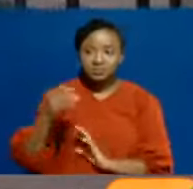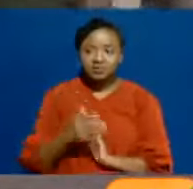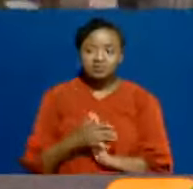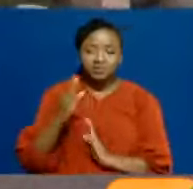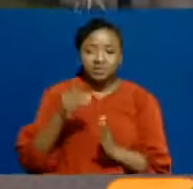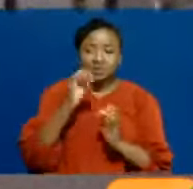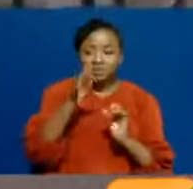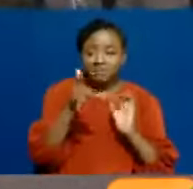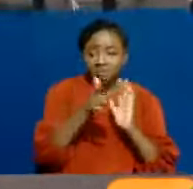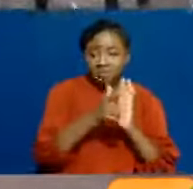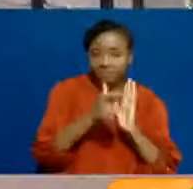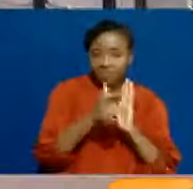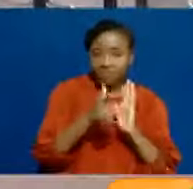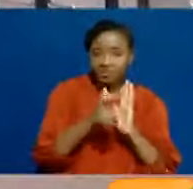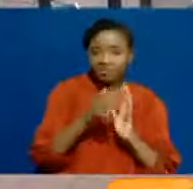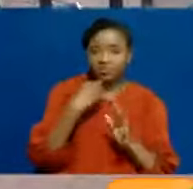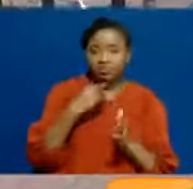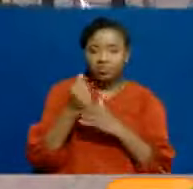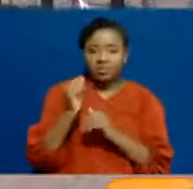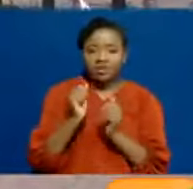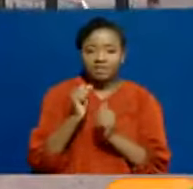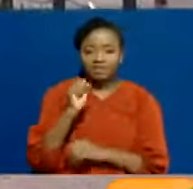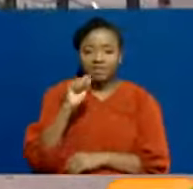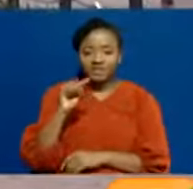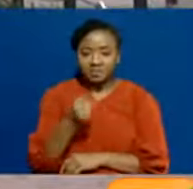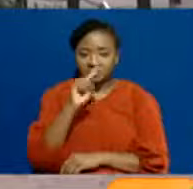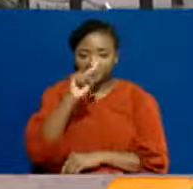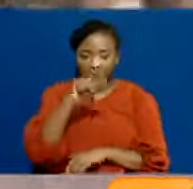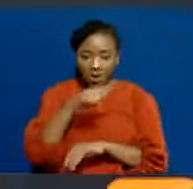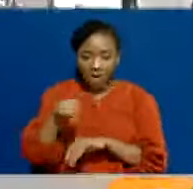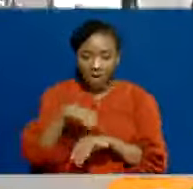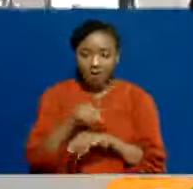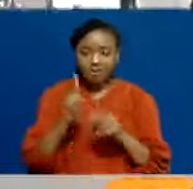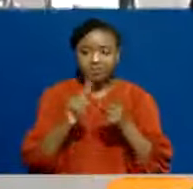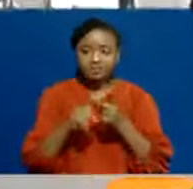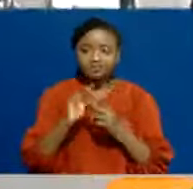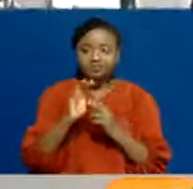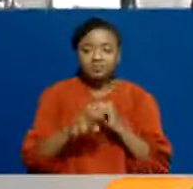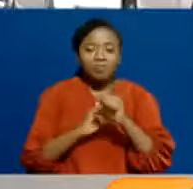the refurbished Uhuru Park parting with 5,000 shillings per hour, while commercial